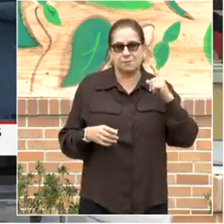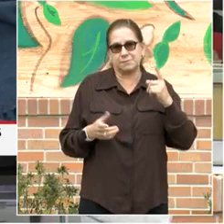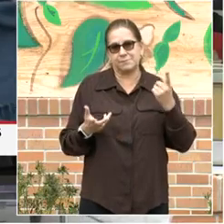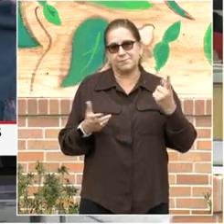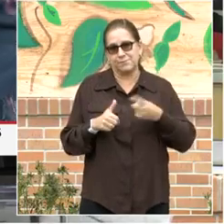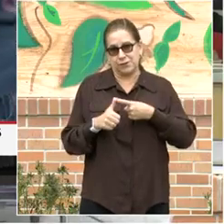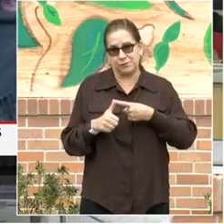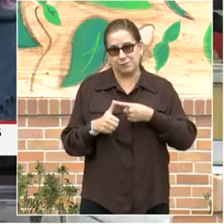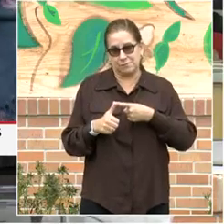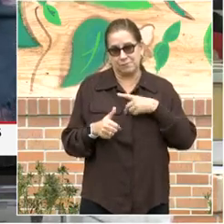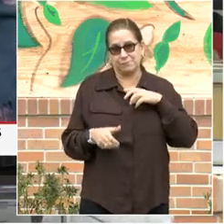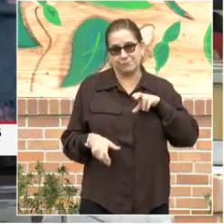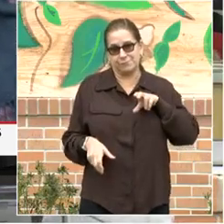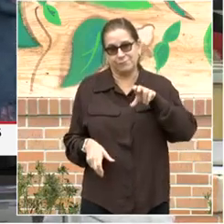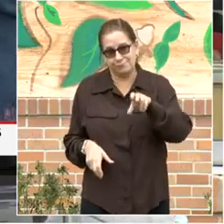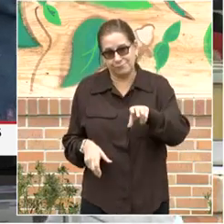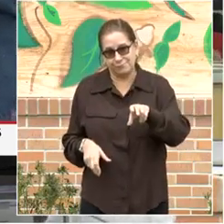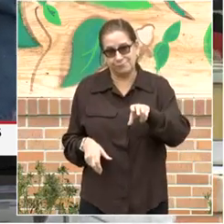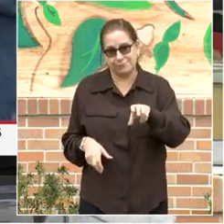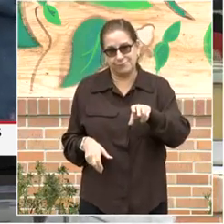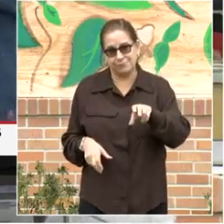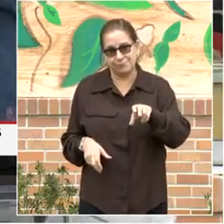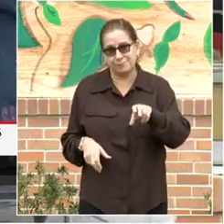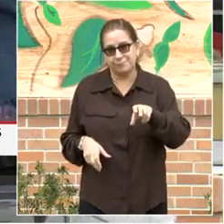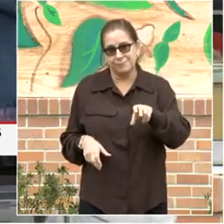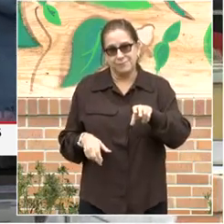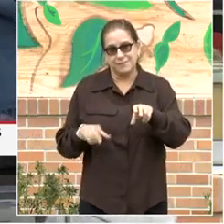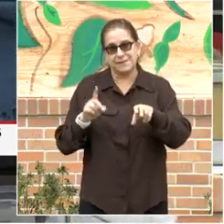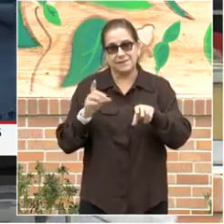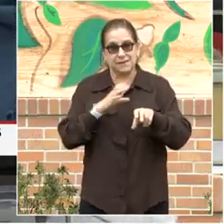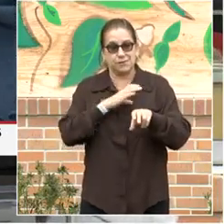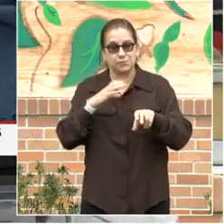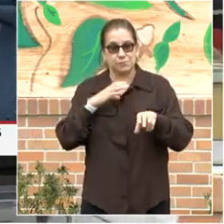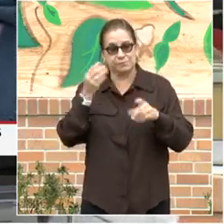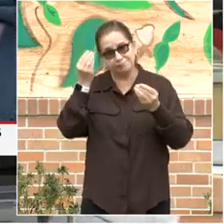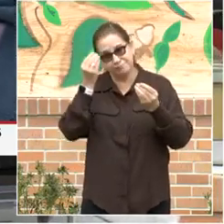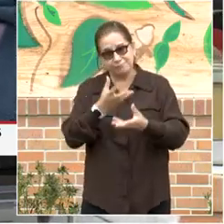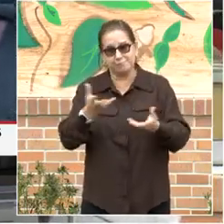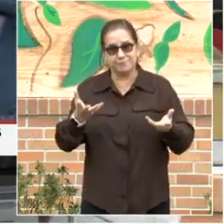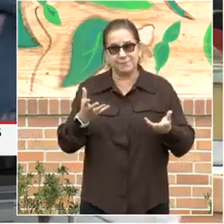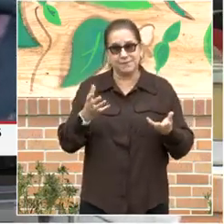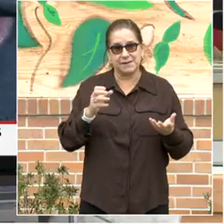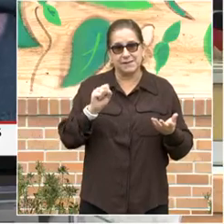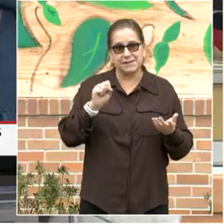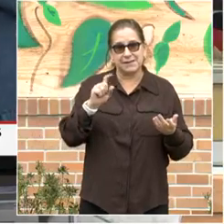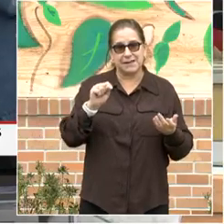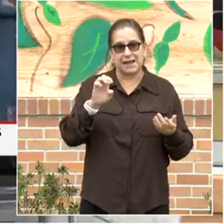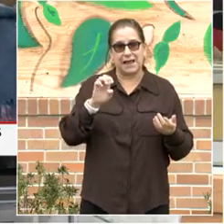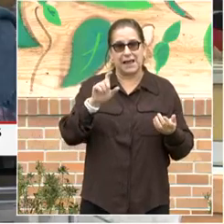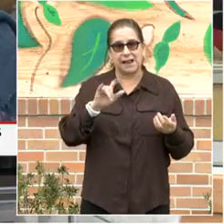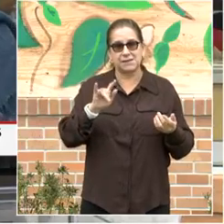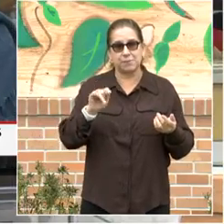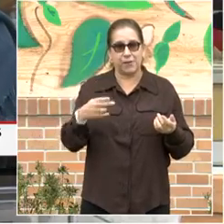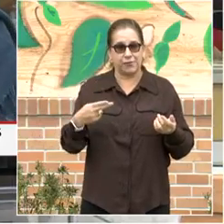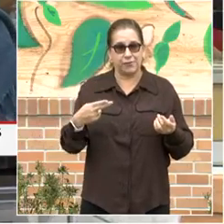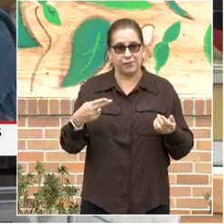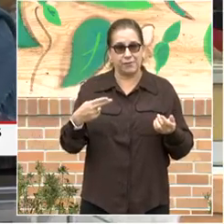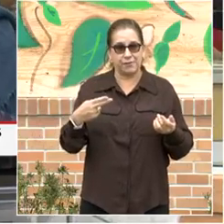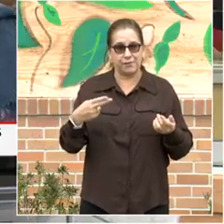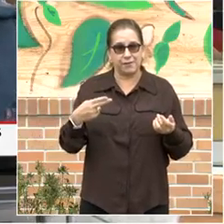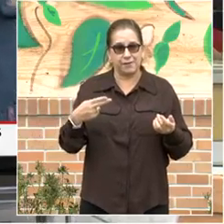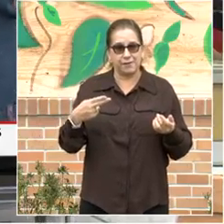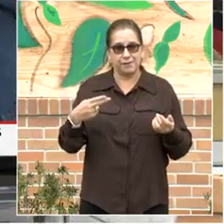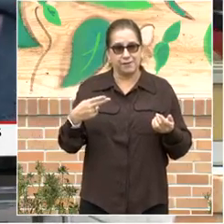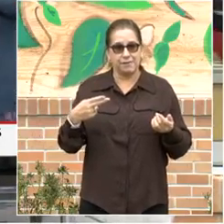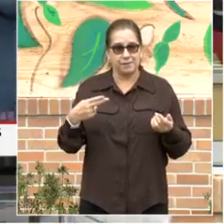This is what we went down to the council to tell them about St. Elizabeth's. Because at St. Elizabeth's just 7 short